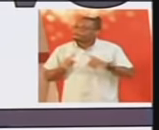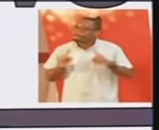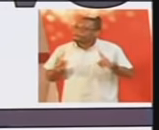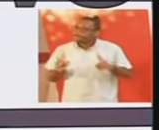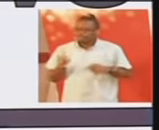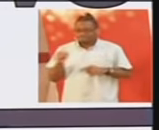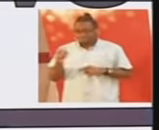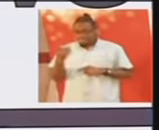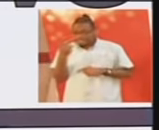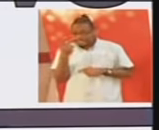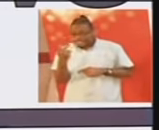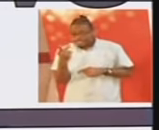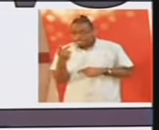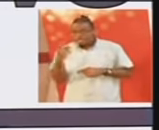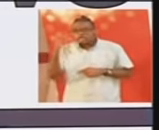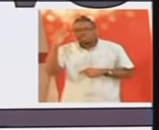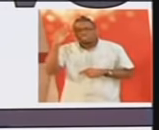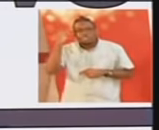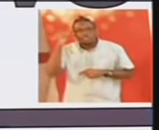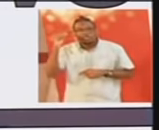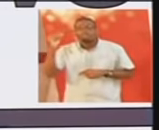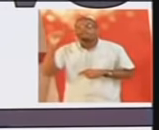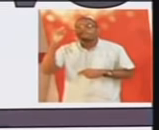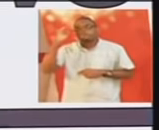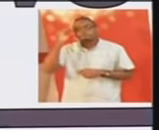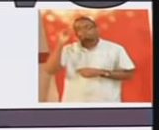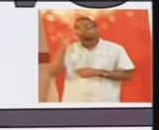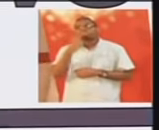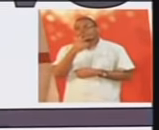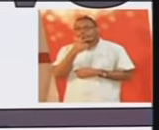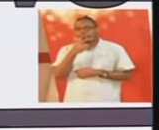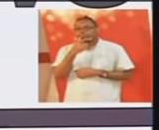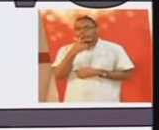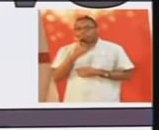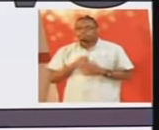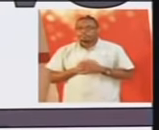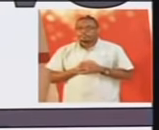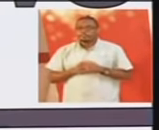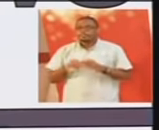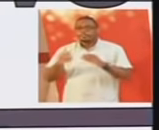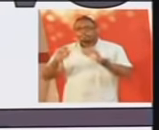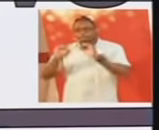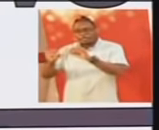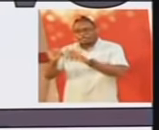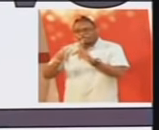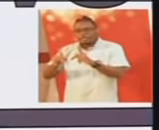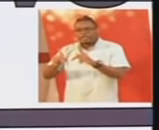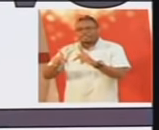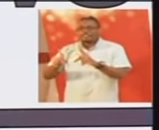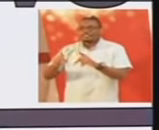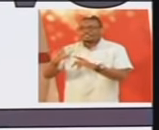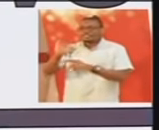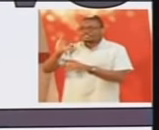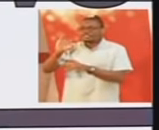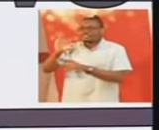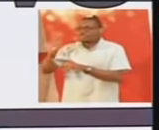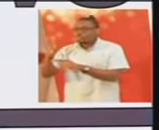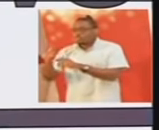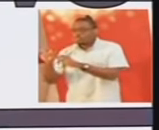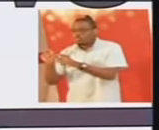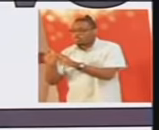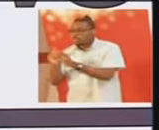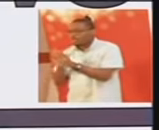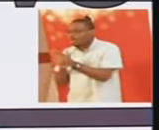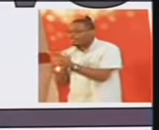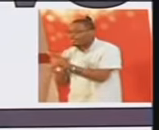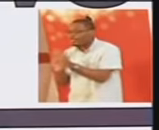not for the faint of heart. Intubating patients on their hospital beds, running frantically with them to the intensive